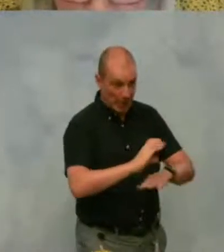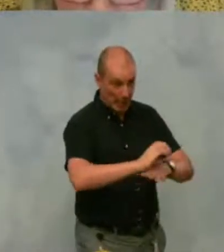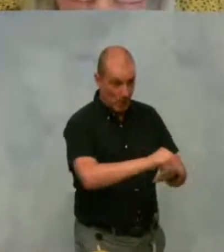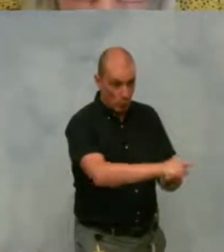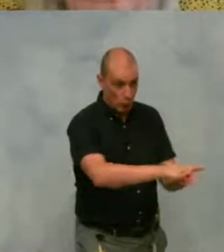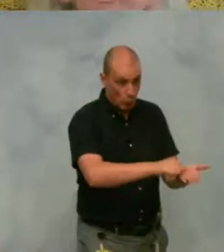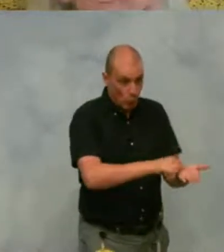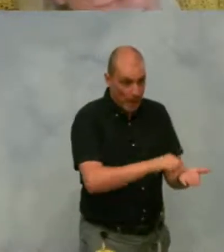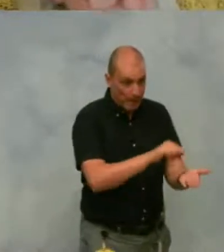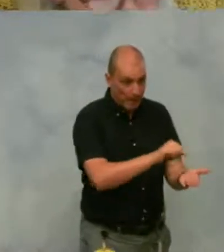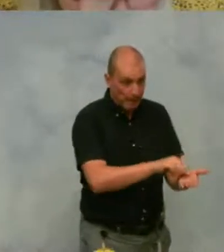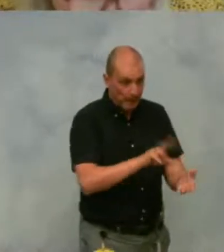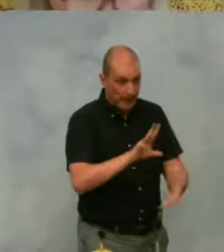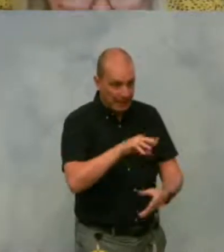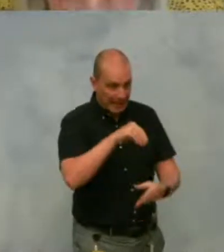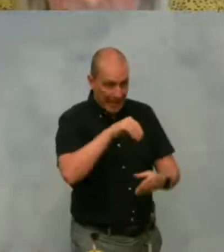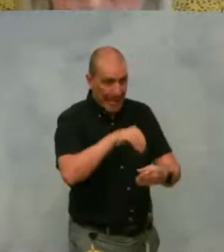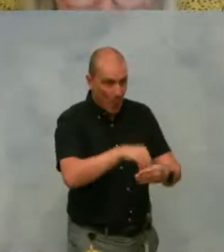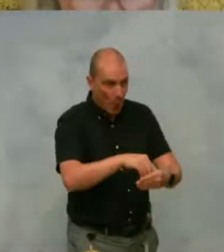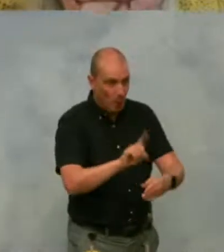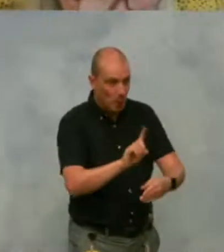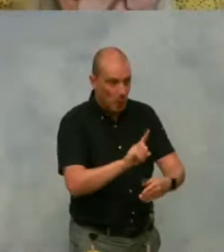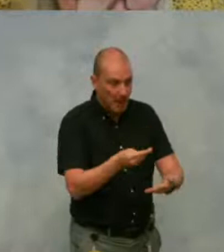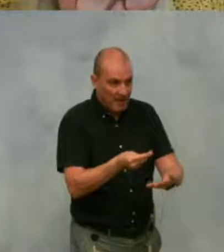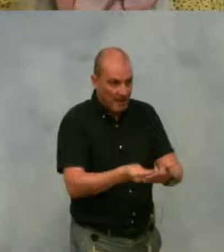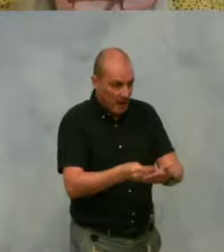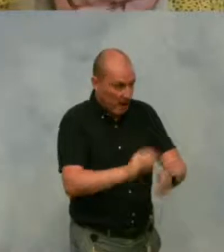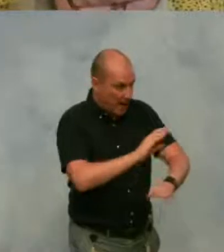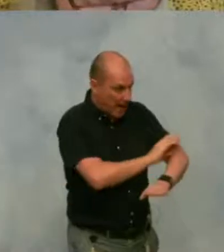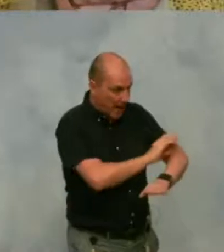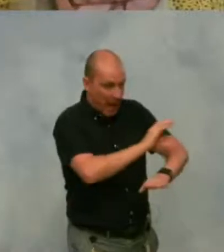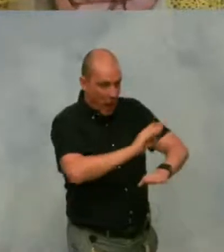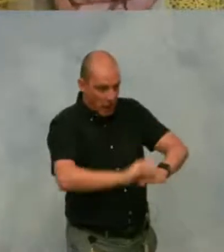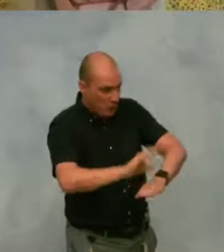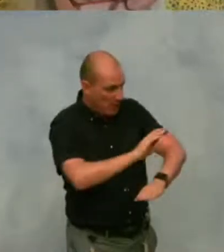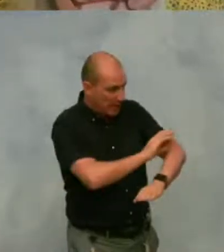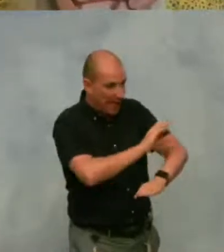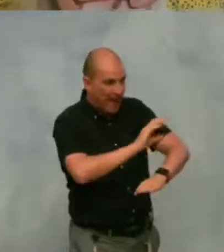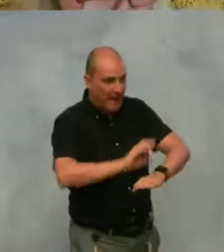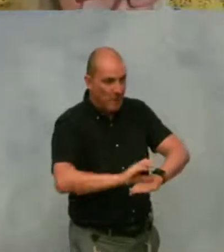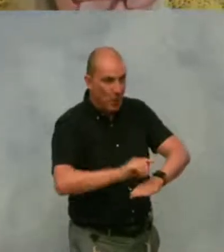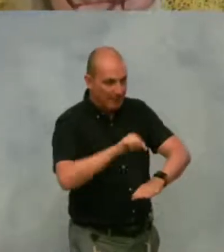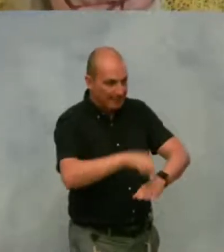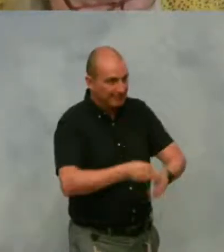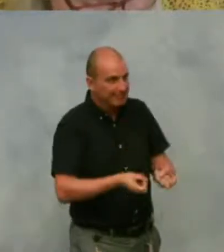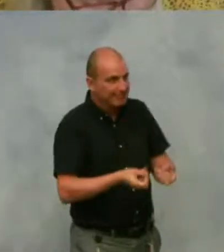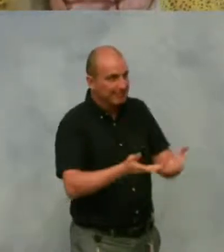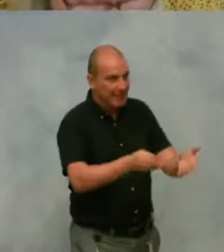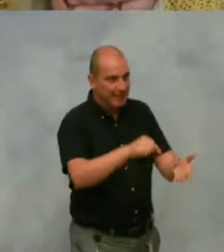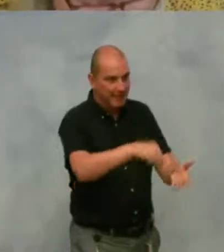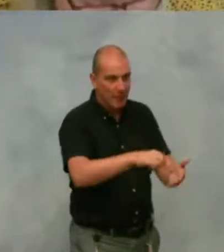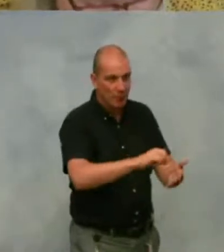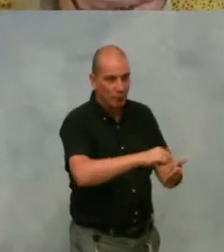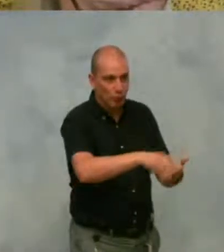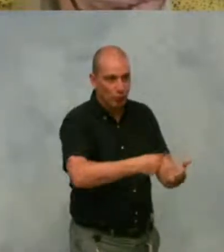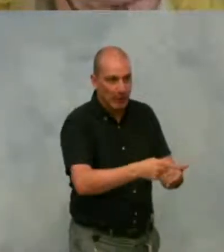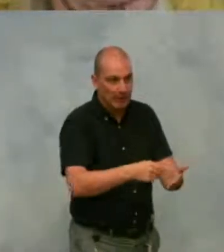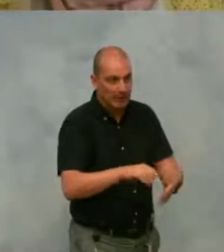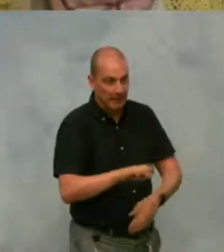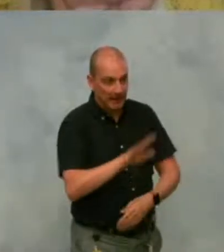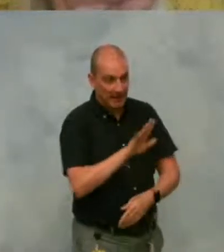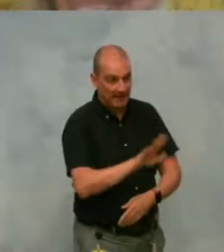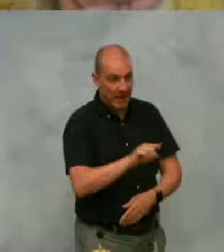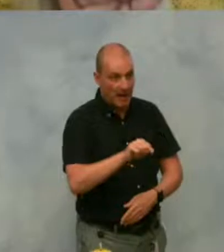that includes the monies that we've carried forward from last year to complete the projects that I mentioned a second ago. Section 5.2 on